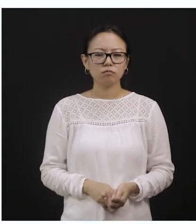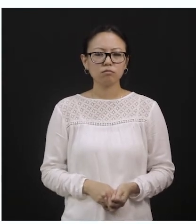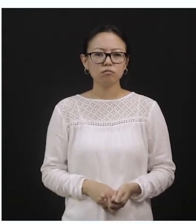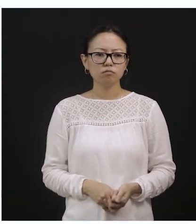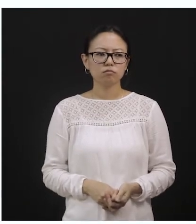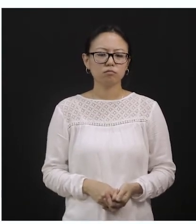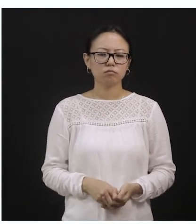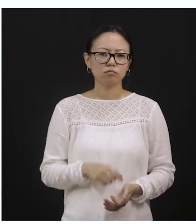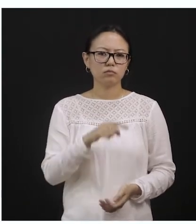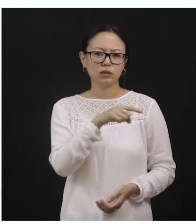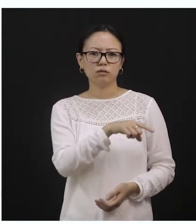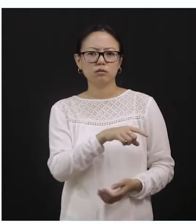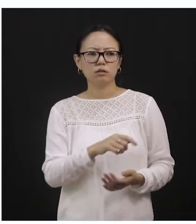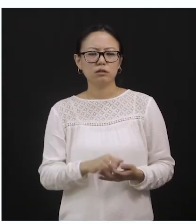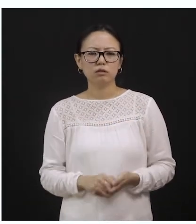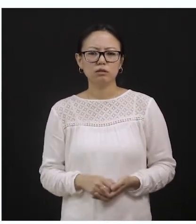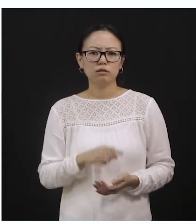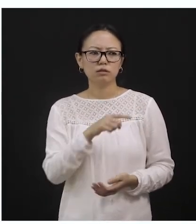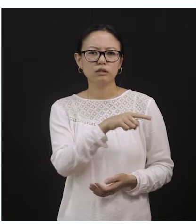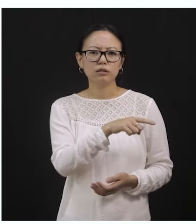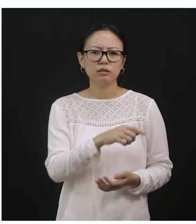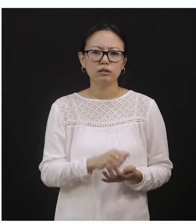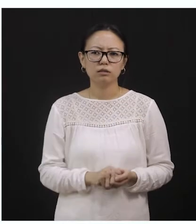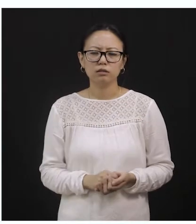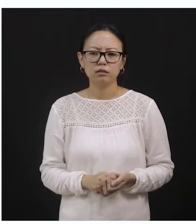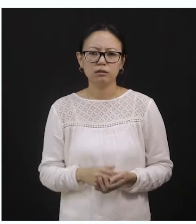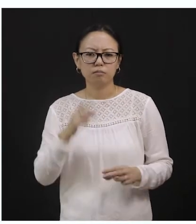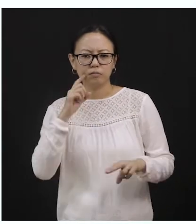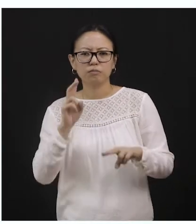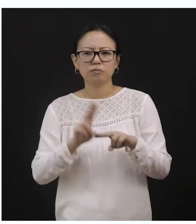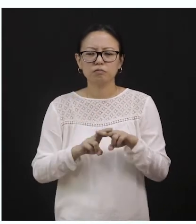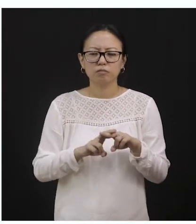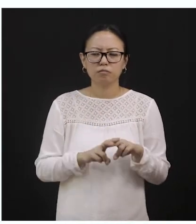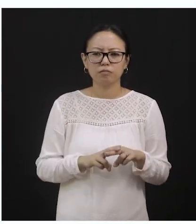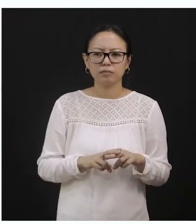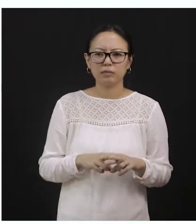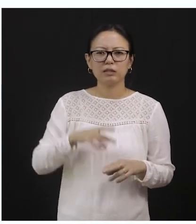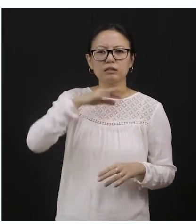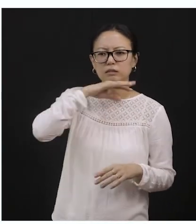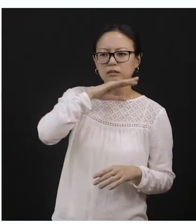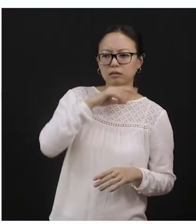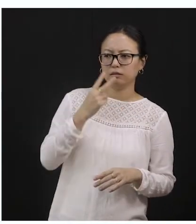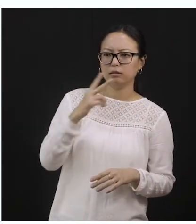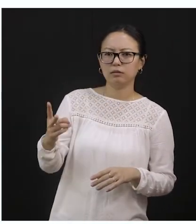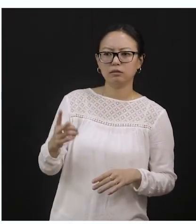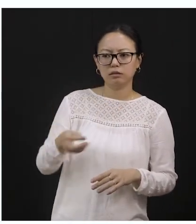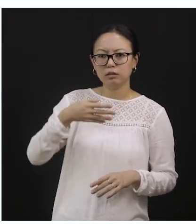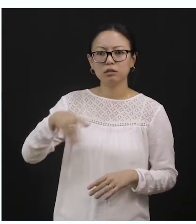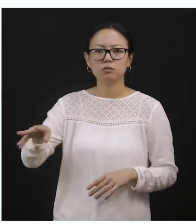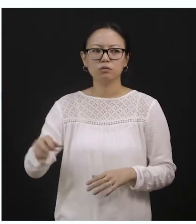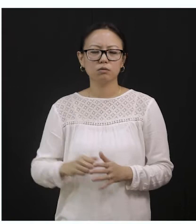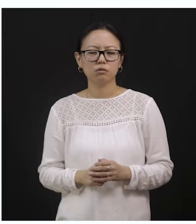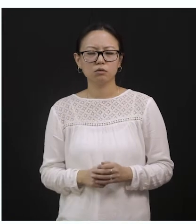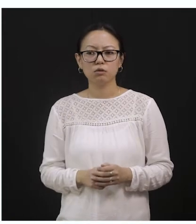the reason why housefly can be a super spreader of different disease, which is not healthy for